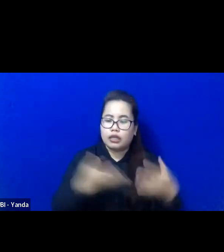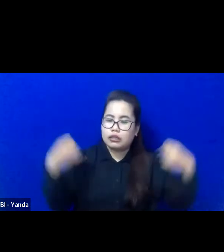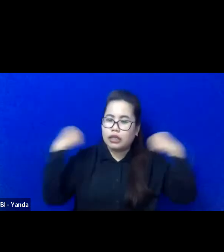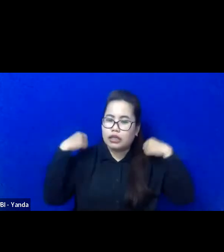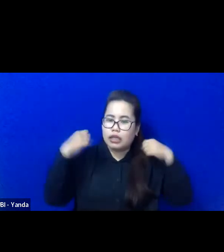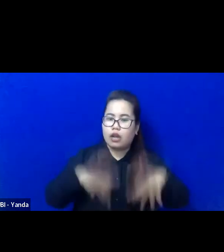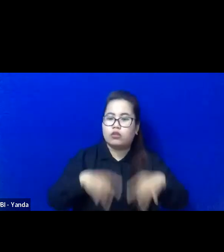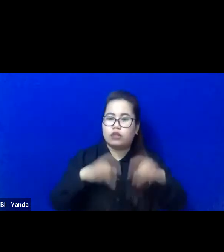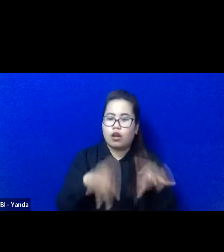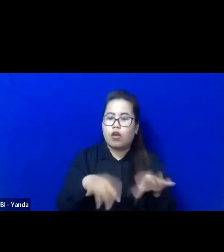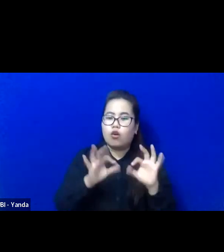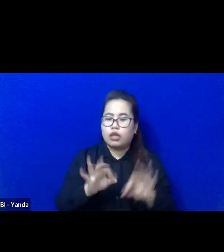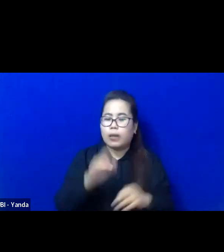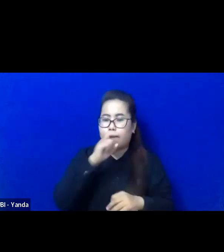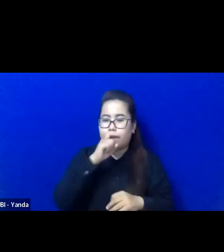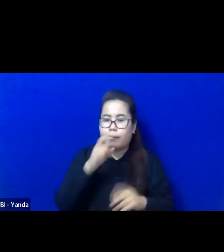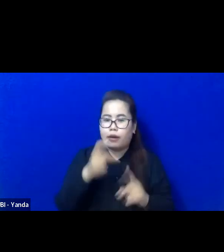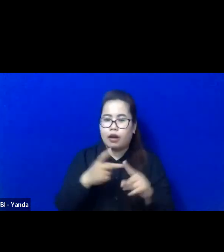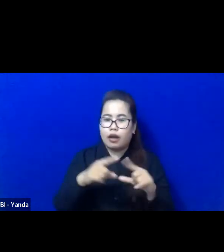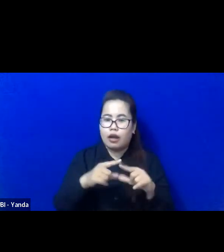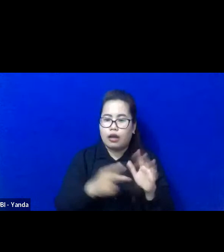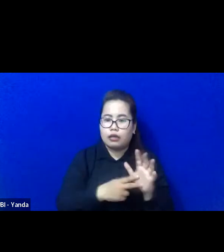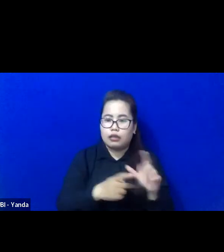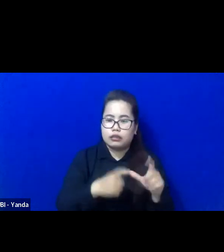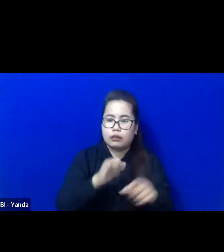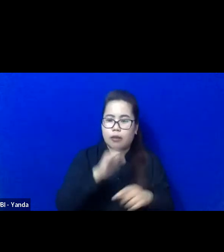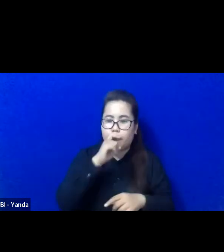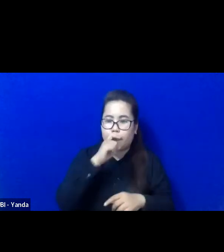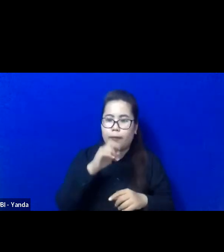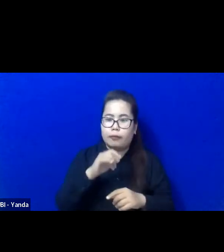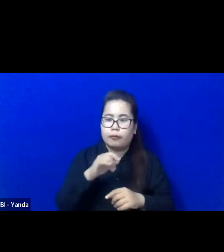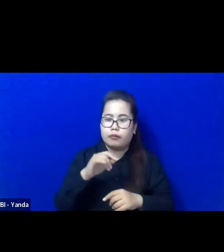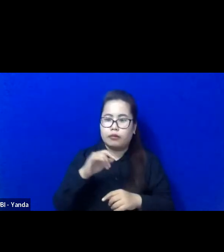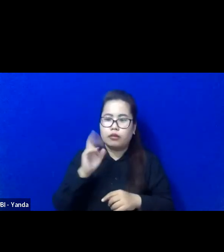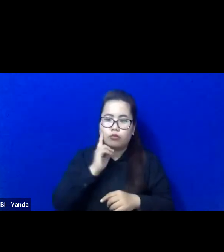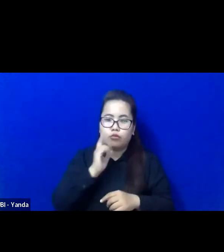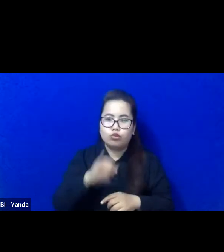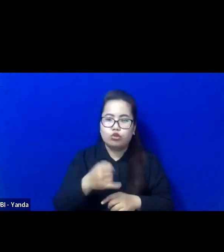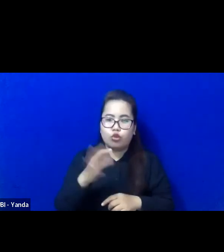can provide some insights on this.